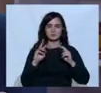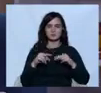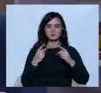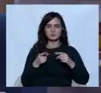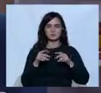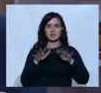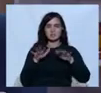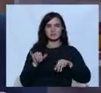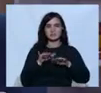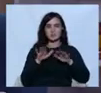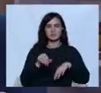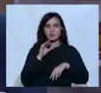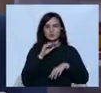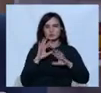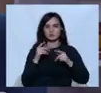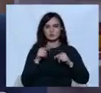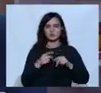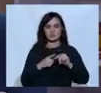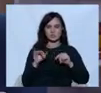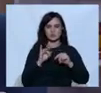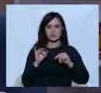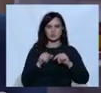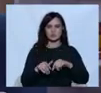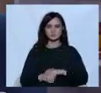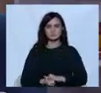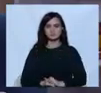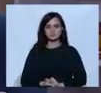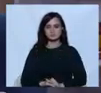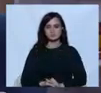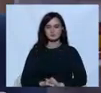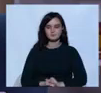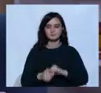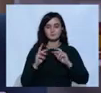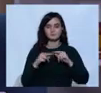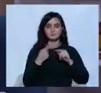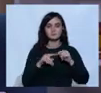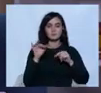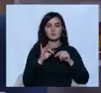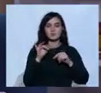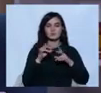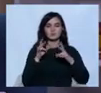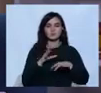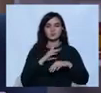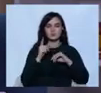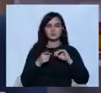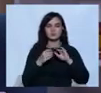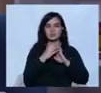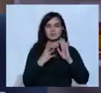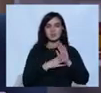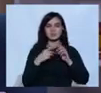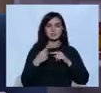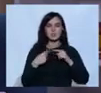himself at times to be quite human. And these contradictions have earned Shylock a place as